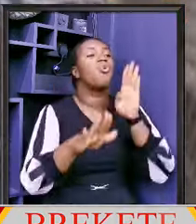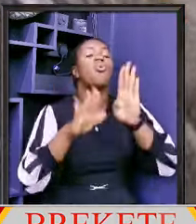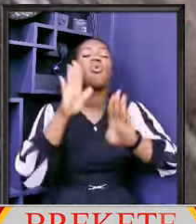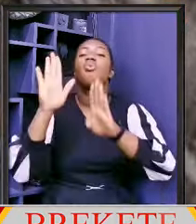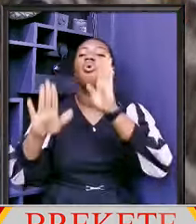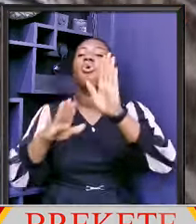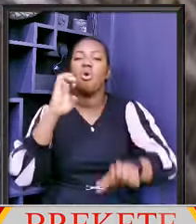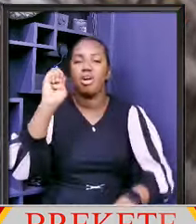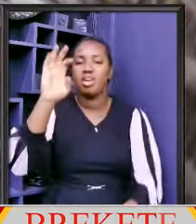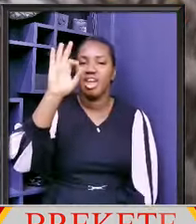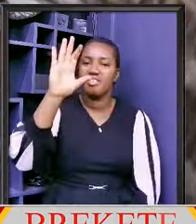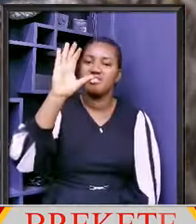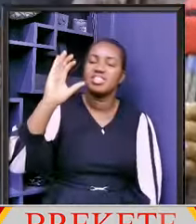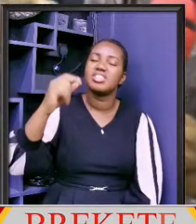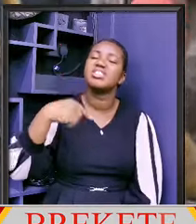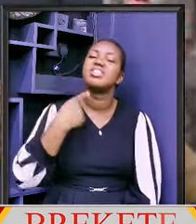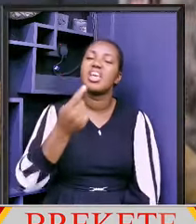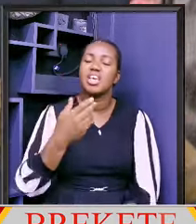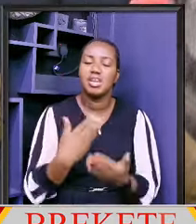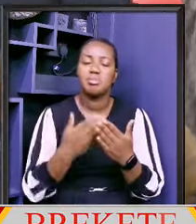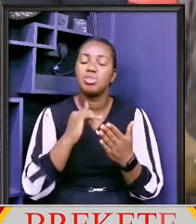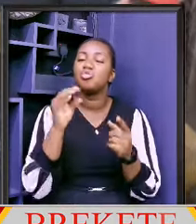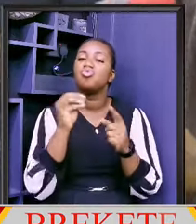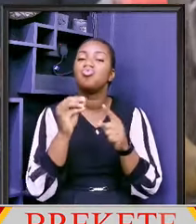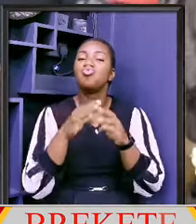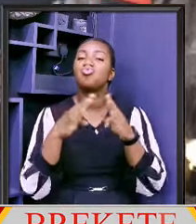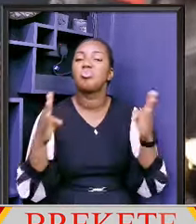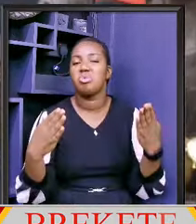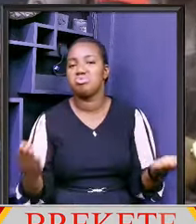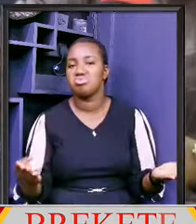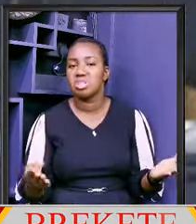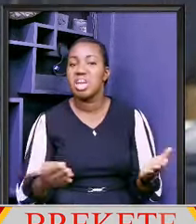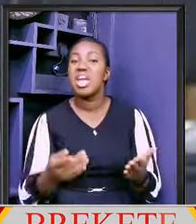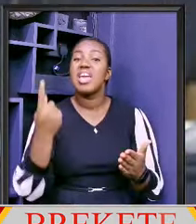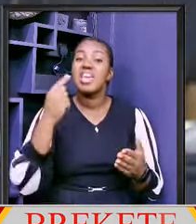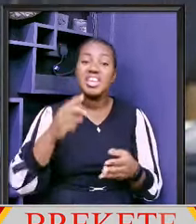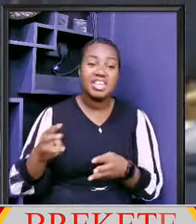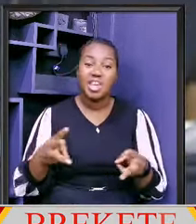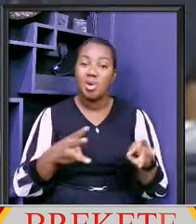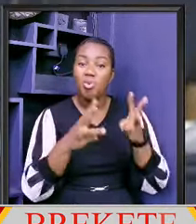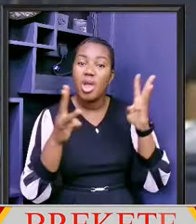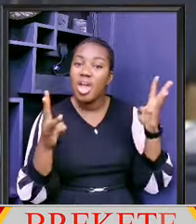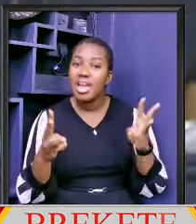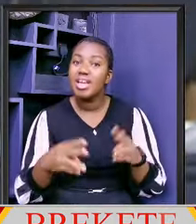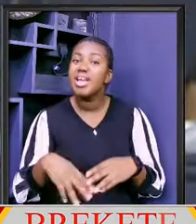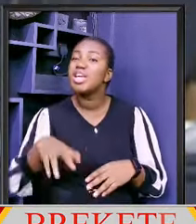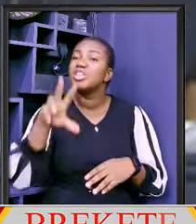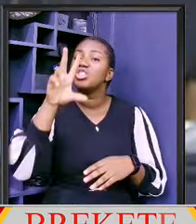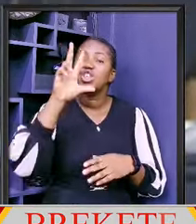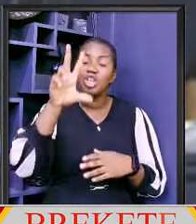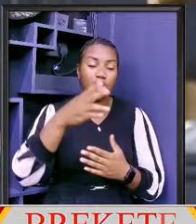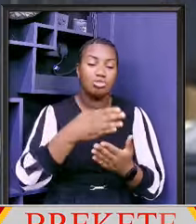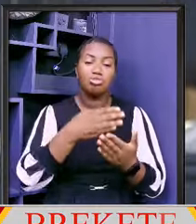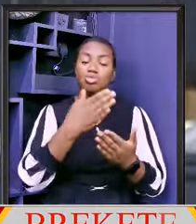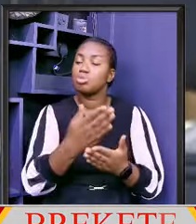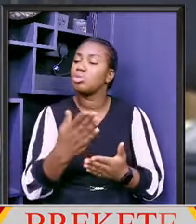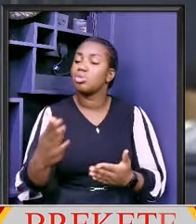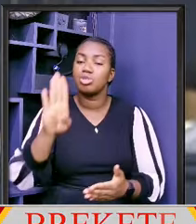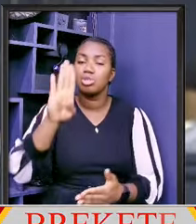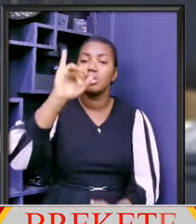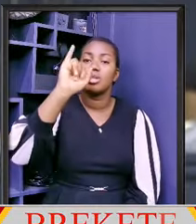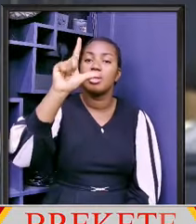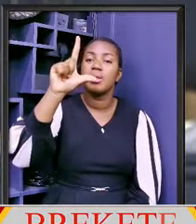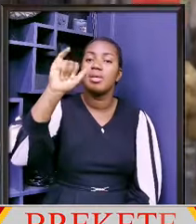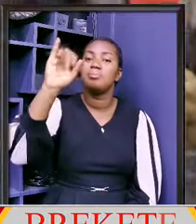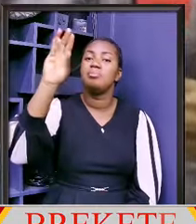$300 billion is to Dangote, yeah, is the same way that money, 300,000 naira, is to that woman. Yeah. So why don't you consider